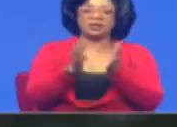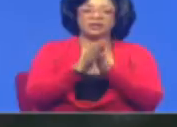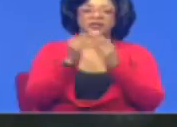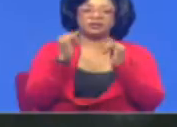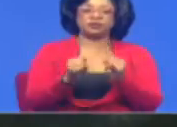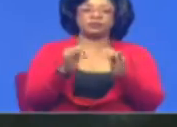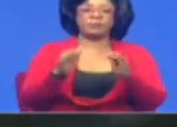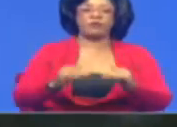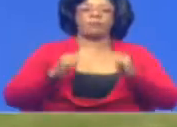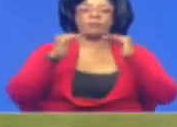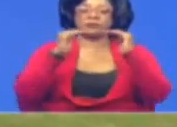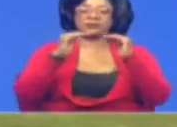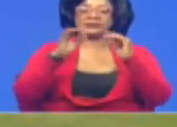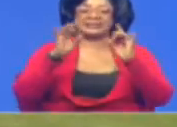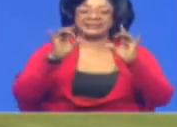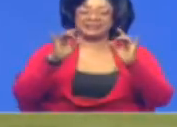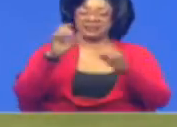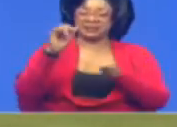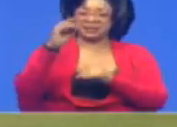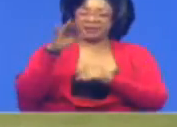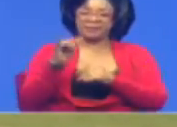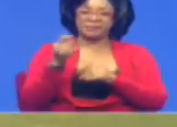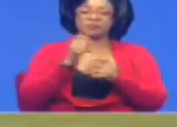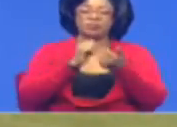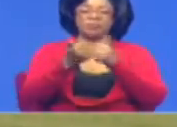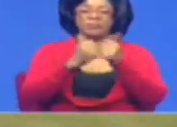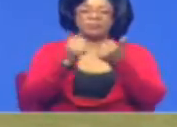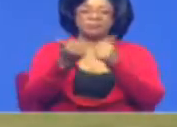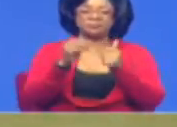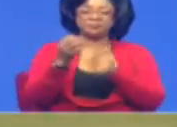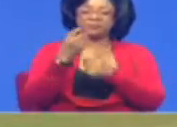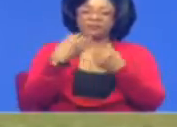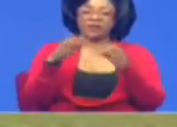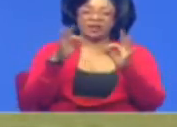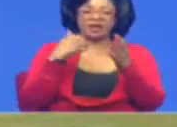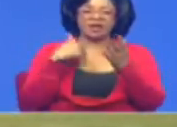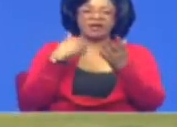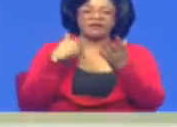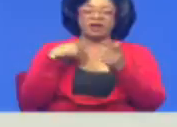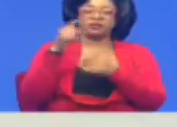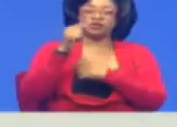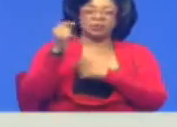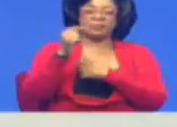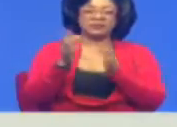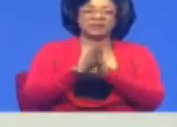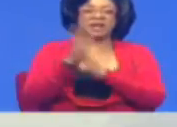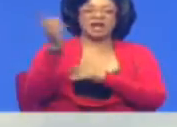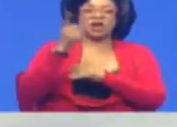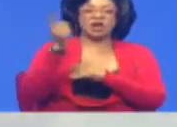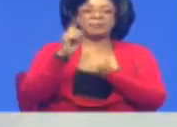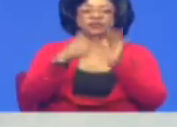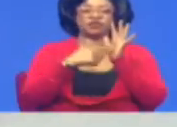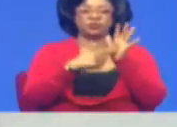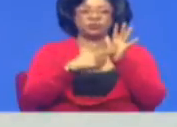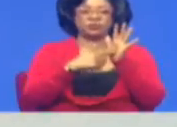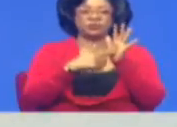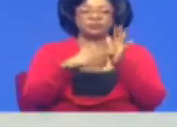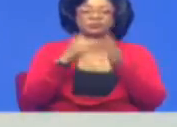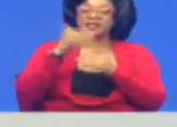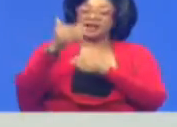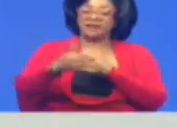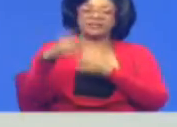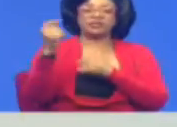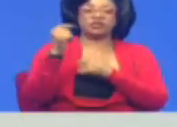promoted Nairobi City Stars competed in a pre-season round-robin tournament at the Nairobi Showground. After the tournament,